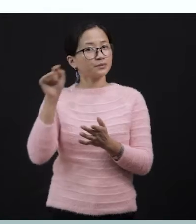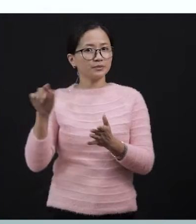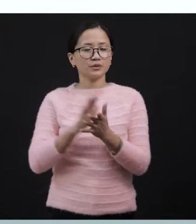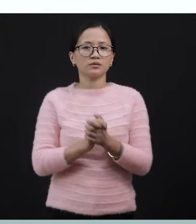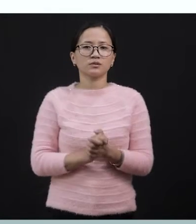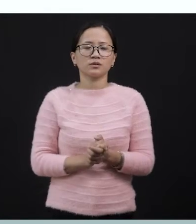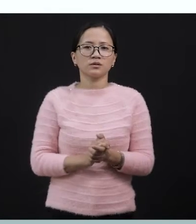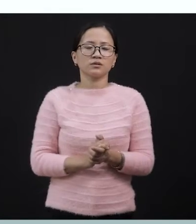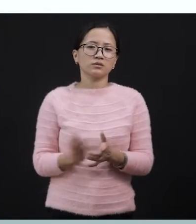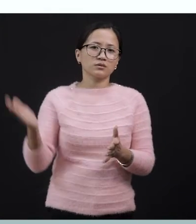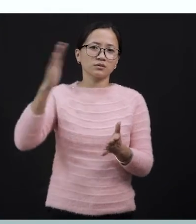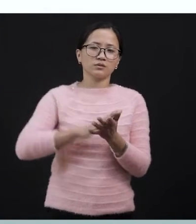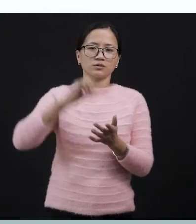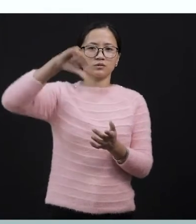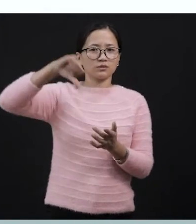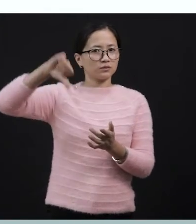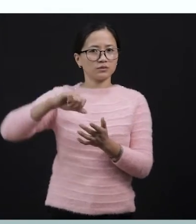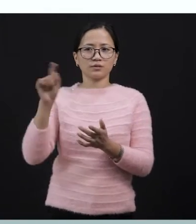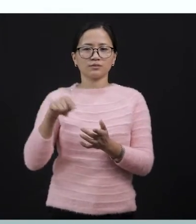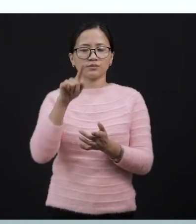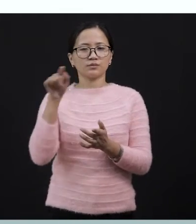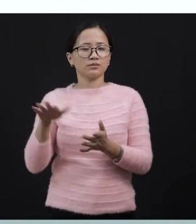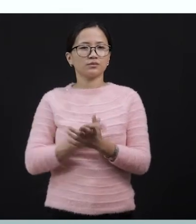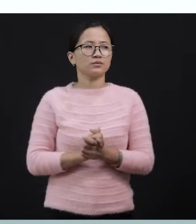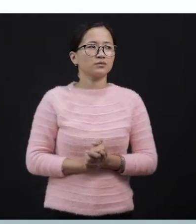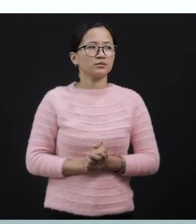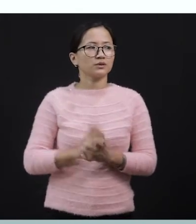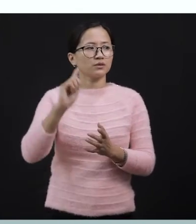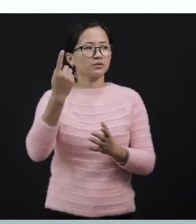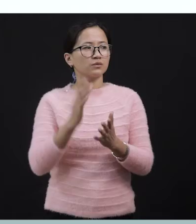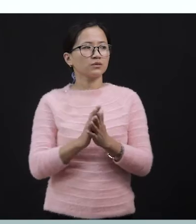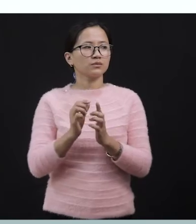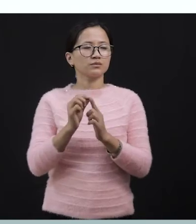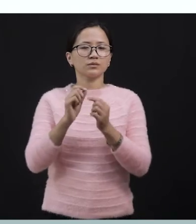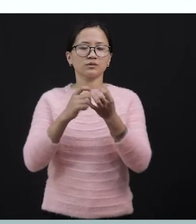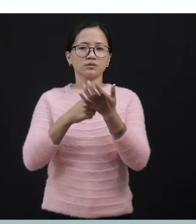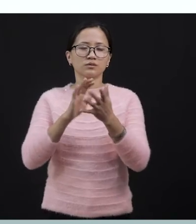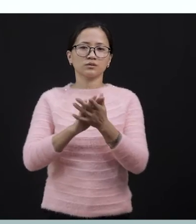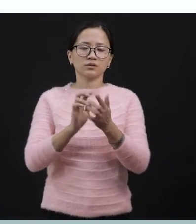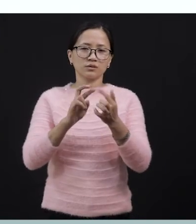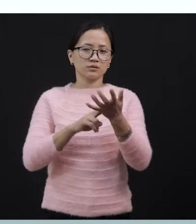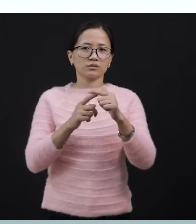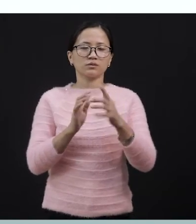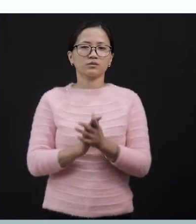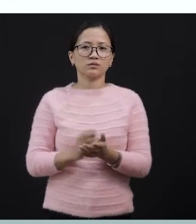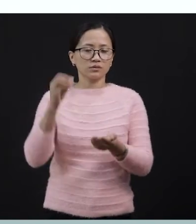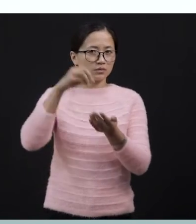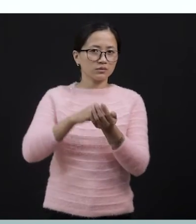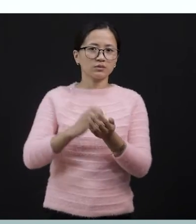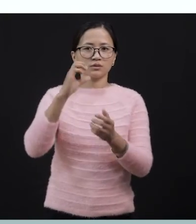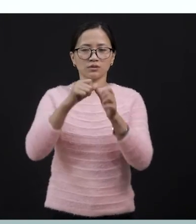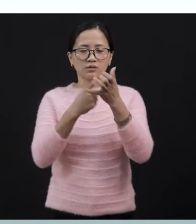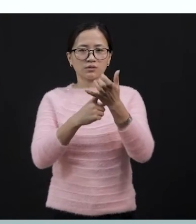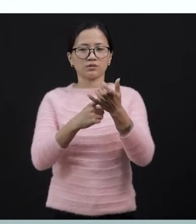So that comes to 99%, right? So the 1% composed of all other gases, including